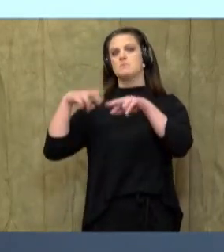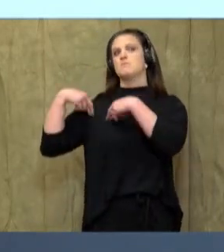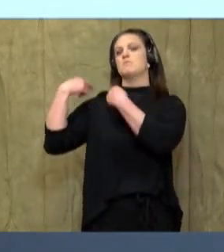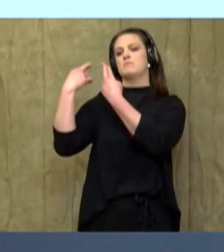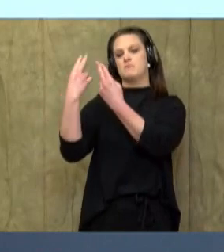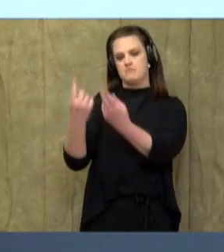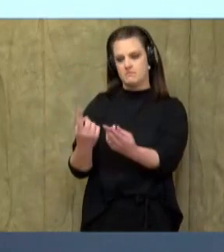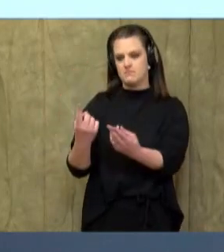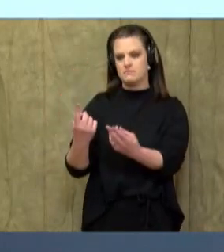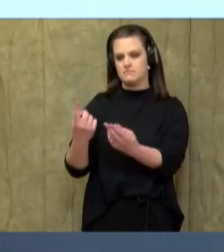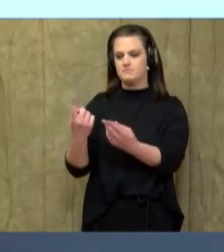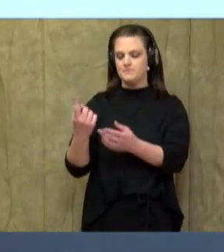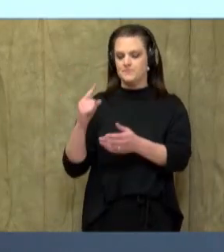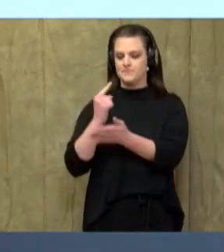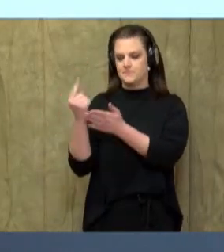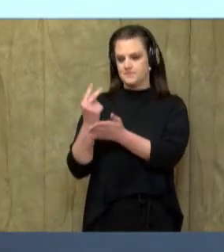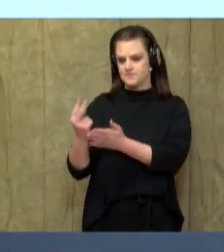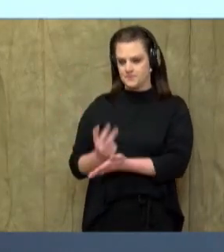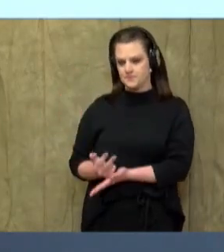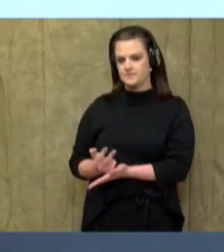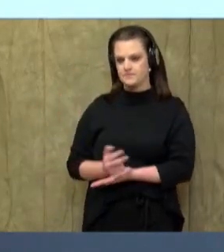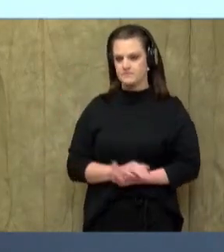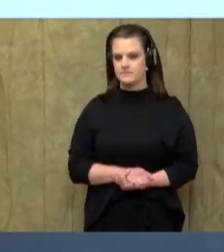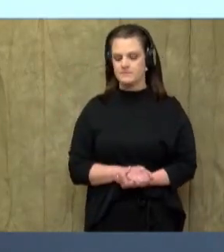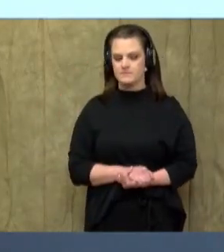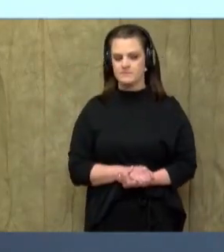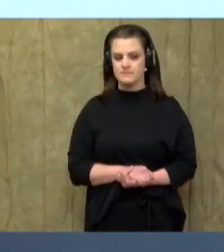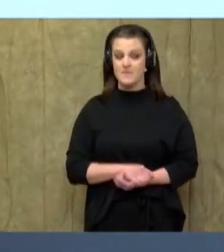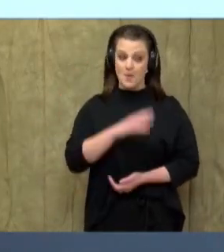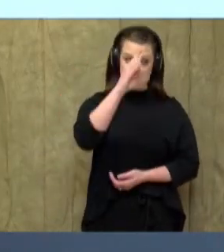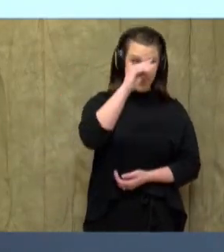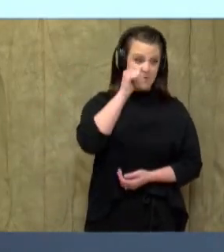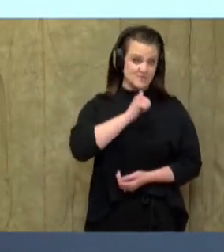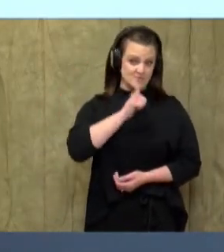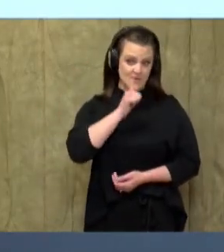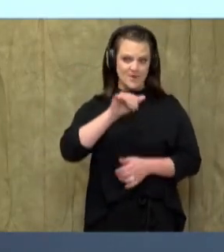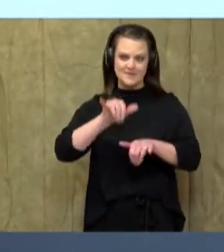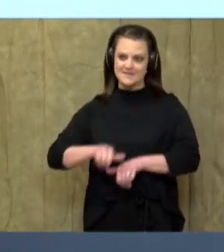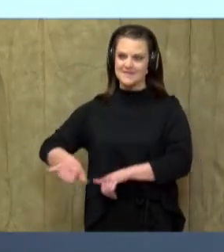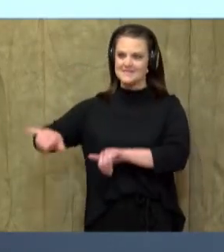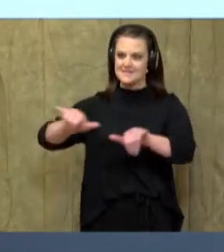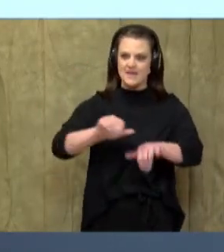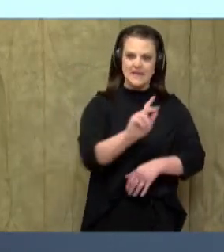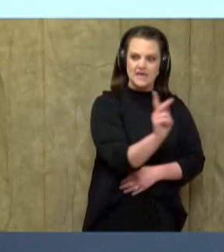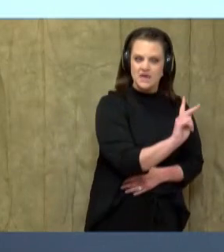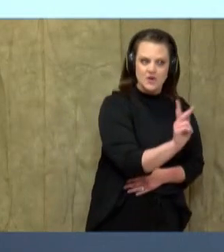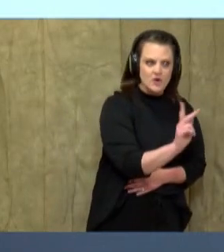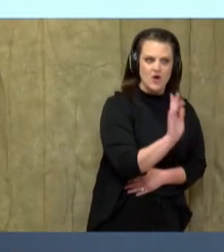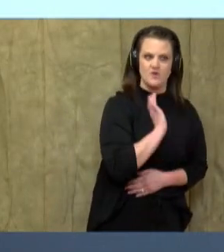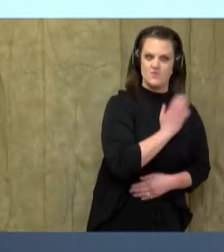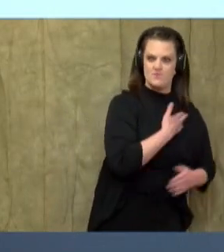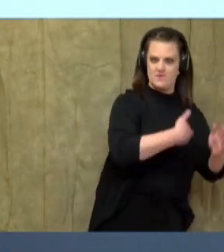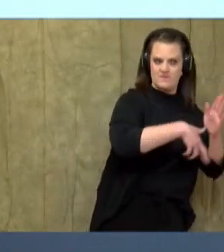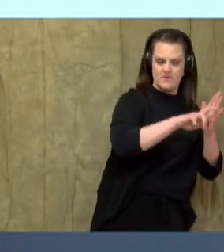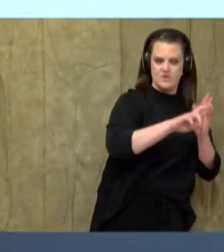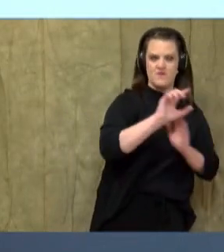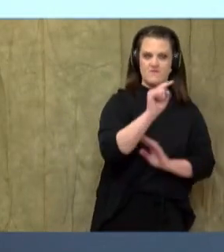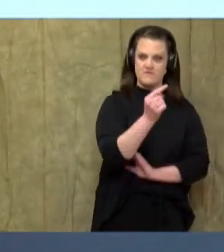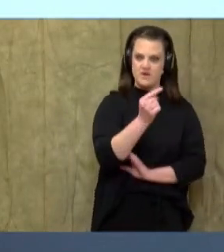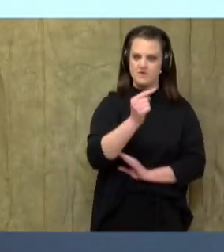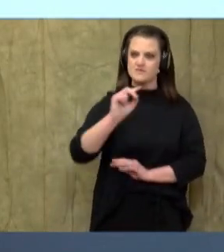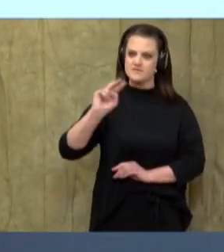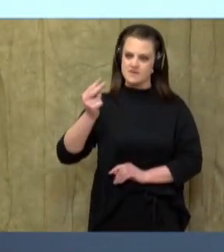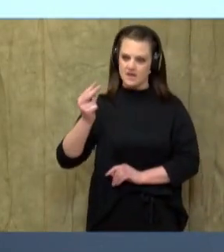weeks. And not only that, boys and girls, but you've covered this standard in kindergarten, first,